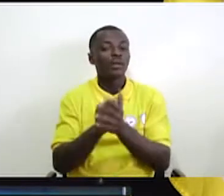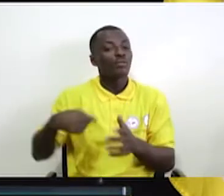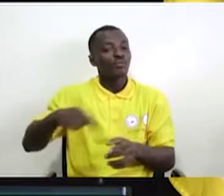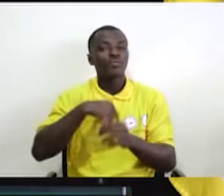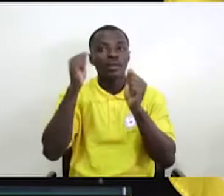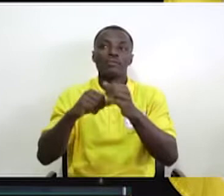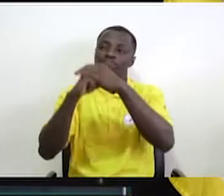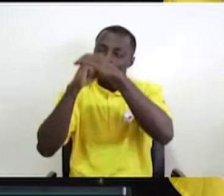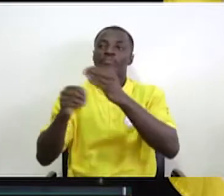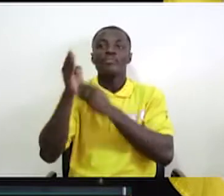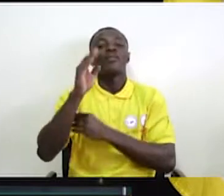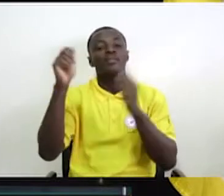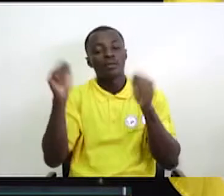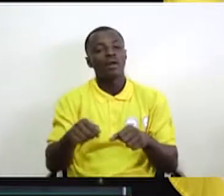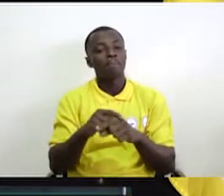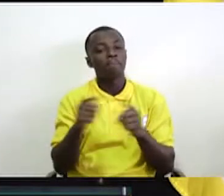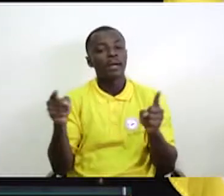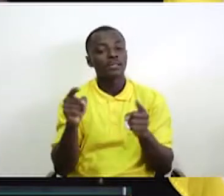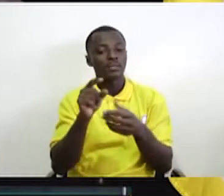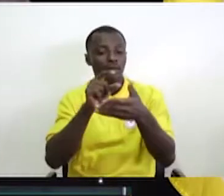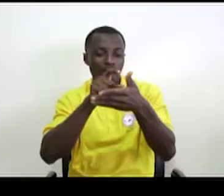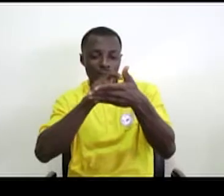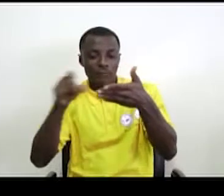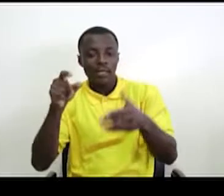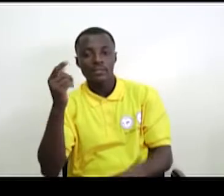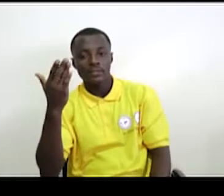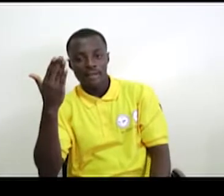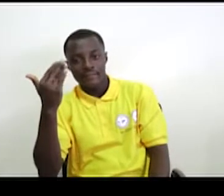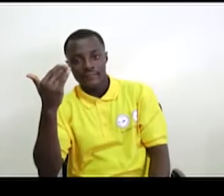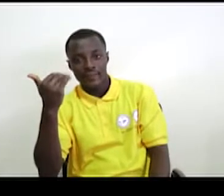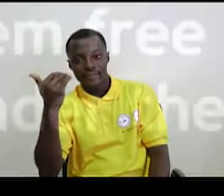you to pay attention to verse 15.